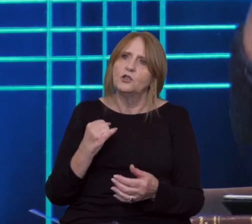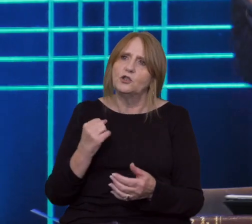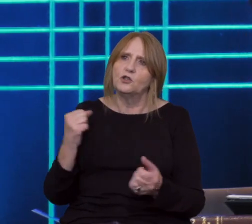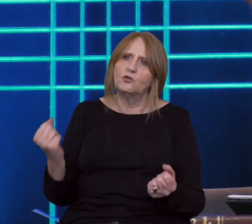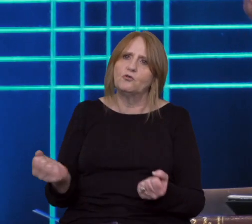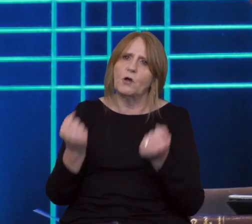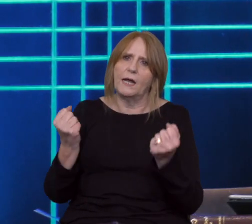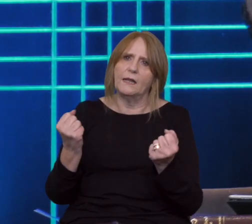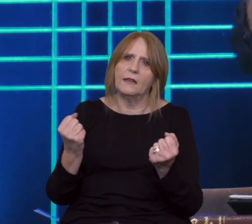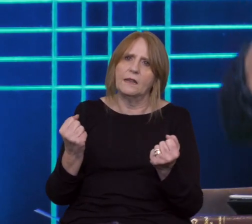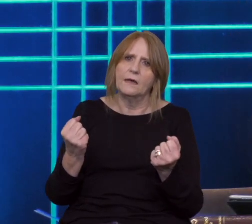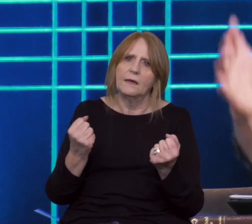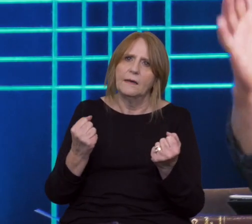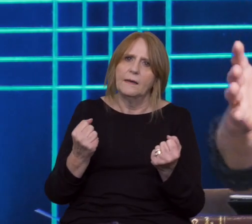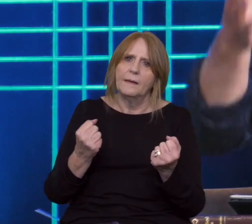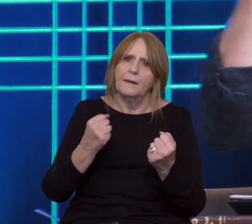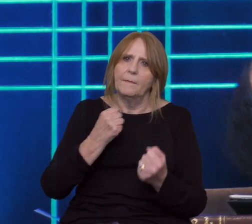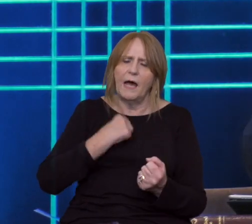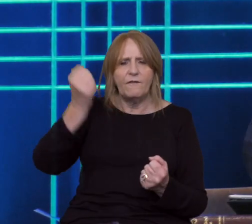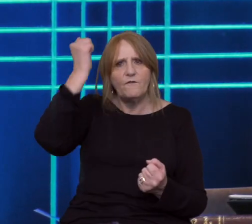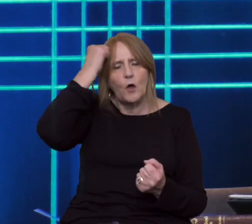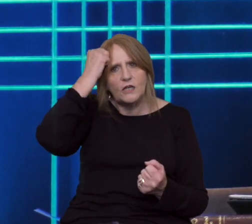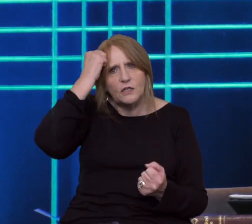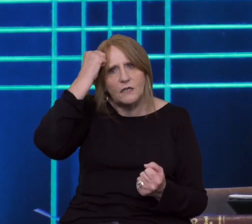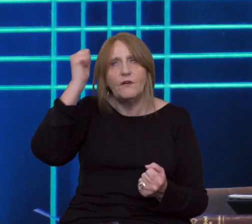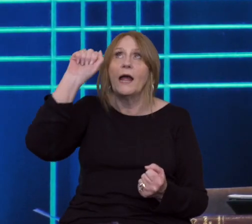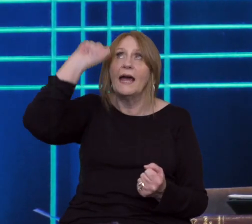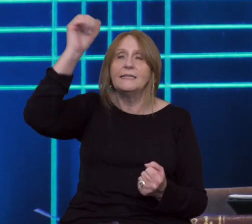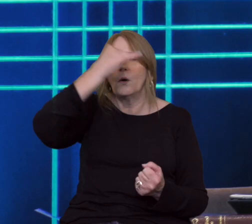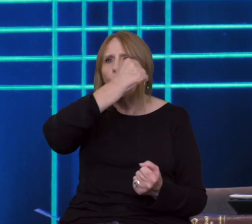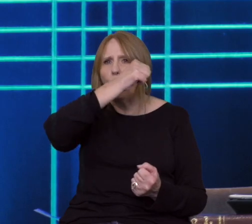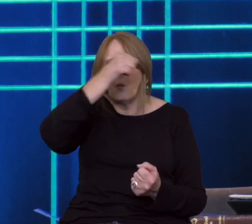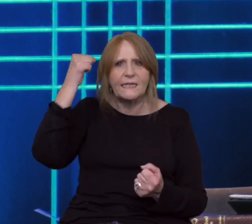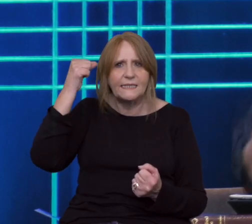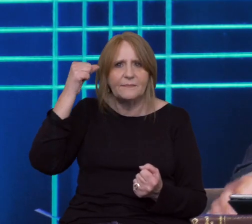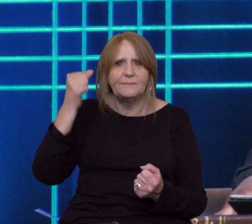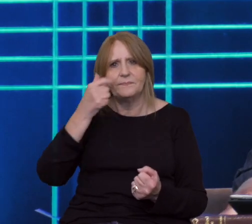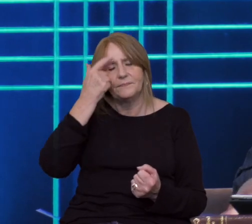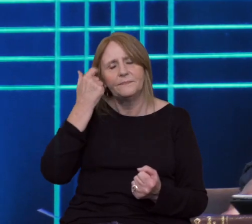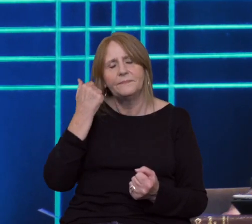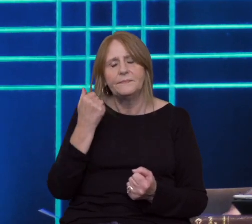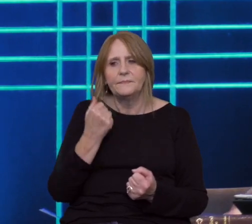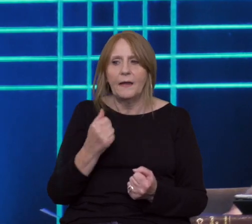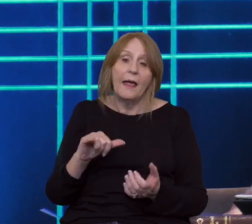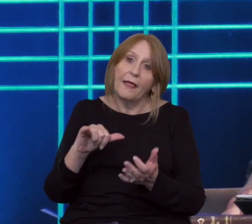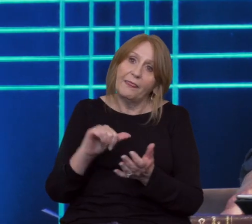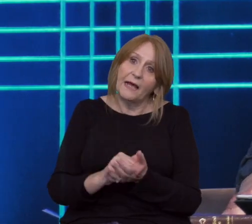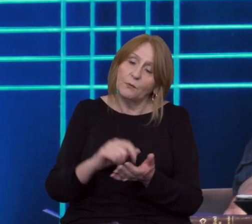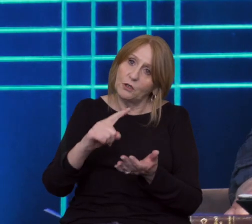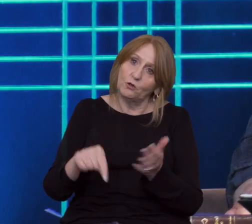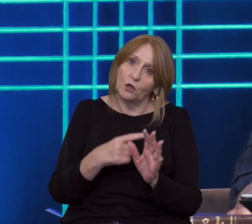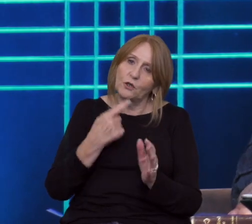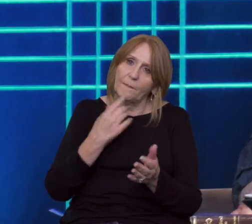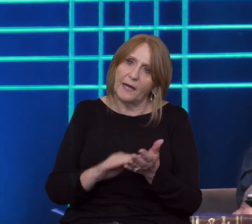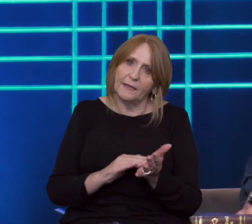inability for His expertise. That's how God wants us to live. And that's what Joshua meant when he says, you'll not be able to live this